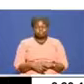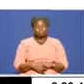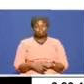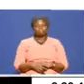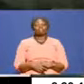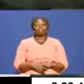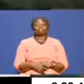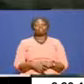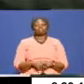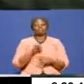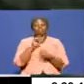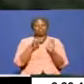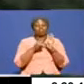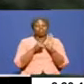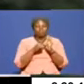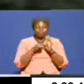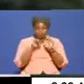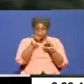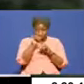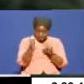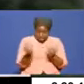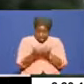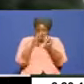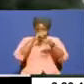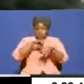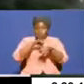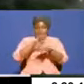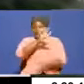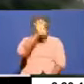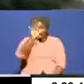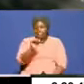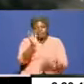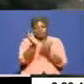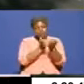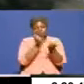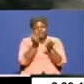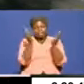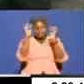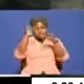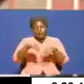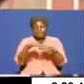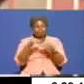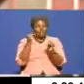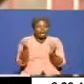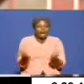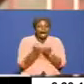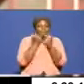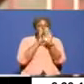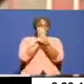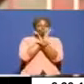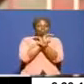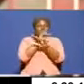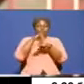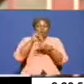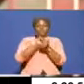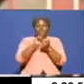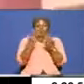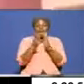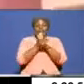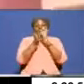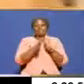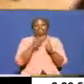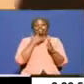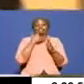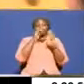down global growth. This emerged during the Africa Business Forum held virtually on Friday, where experts underscored the needs for